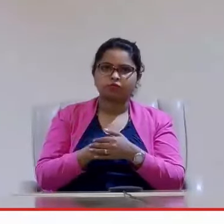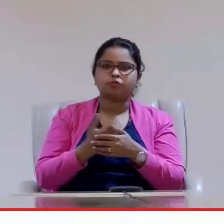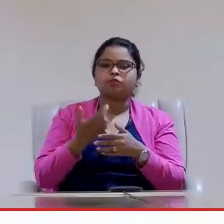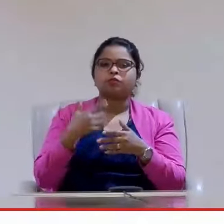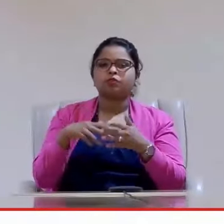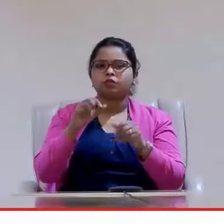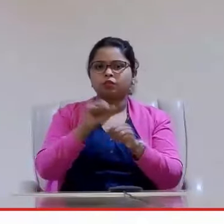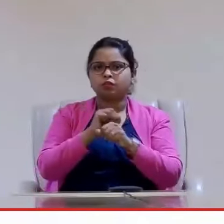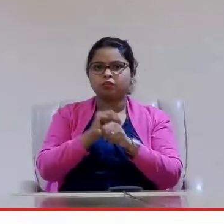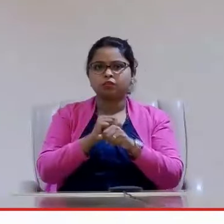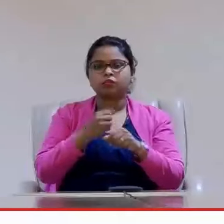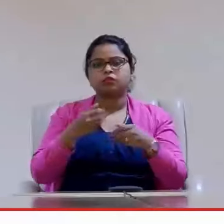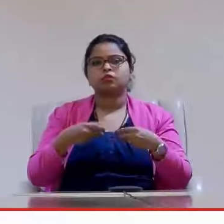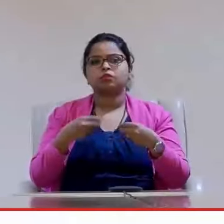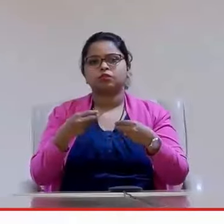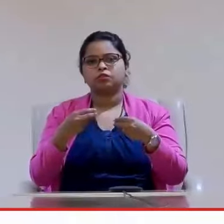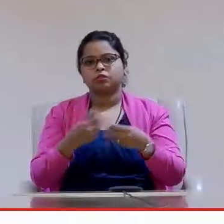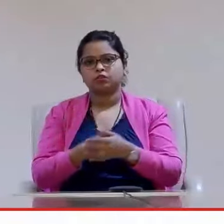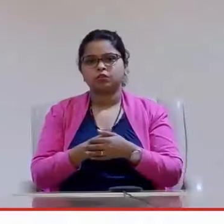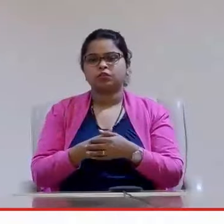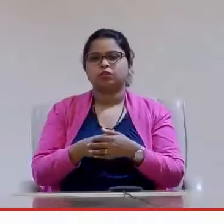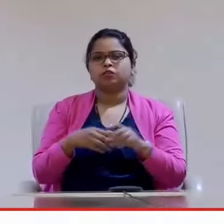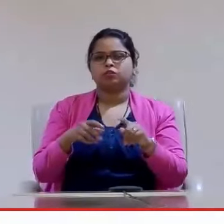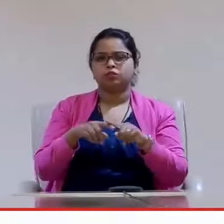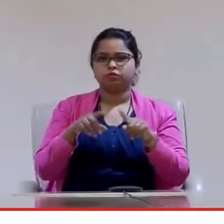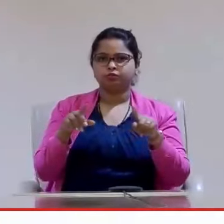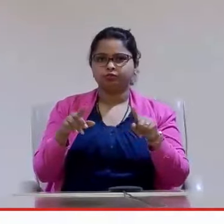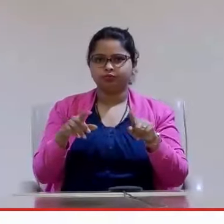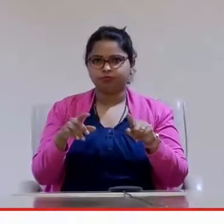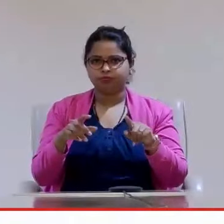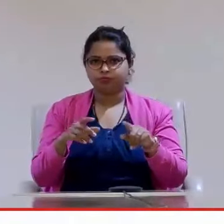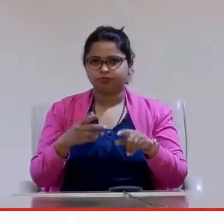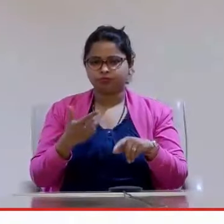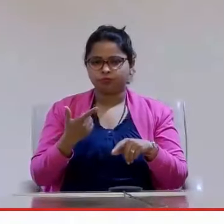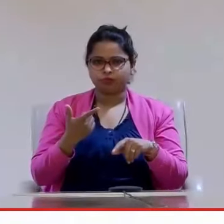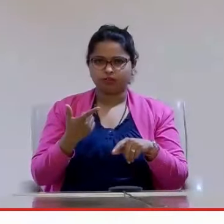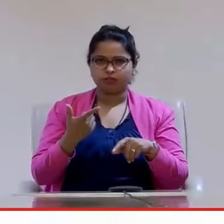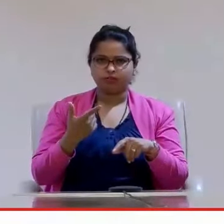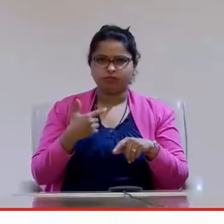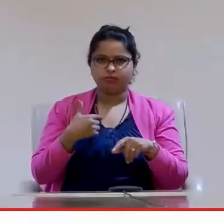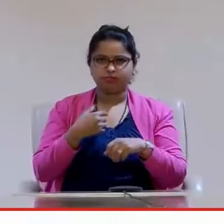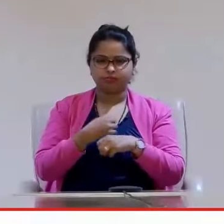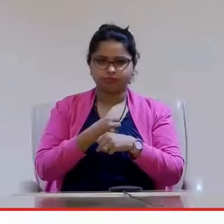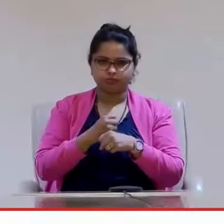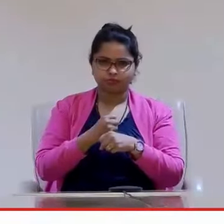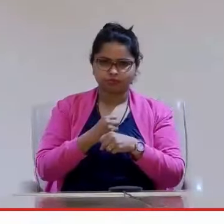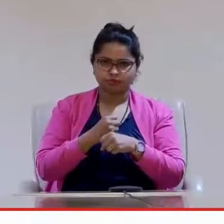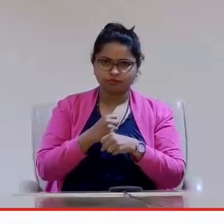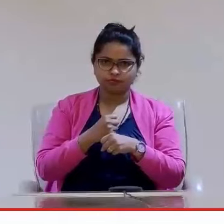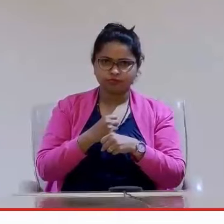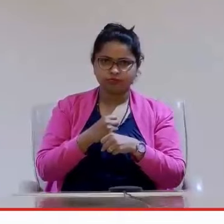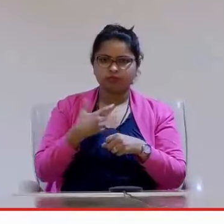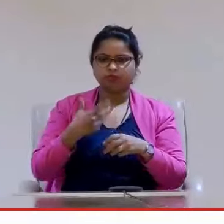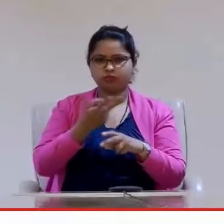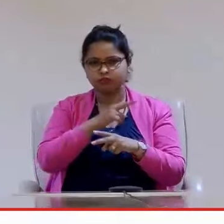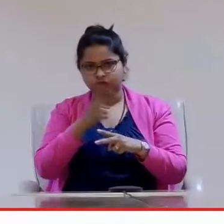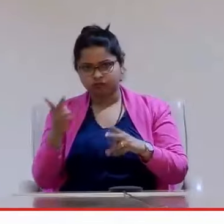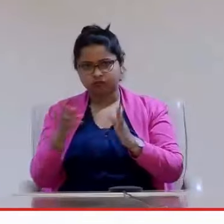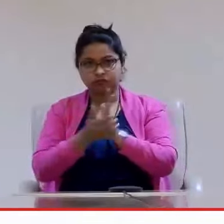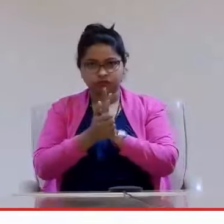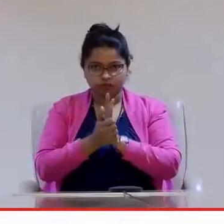given the first assignment to sit on the reception. So this is what not I was made for. I had a different skill set.